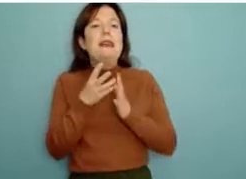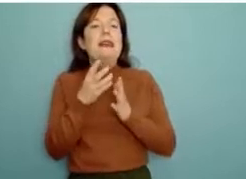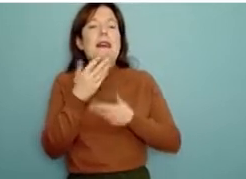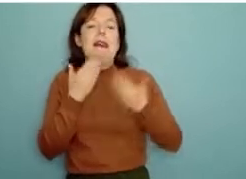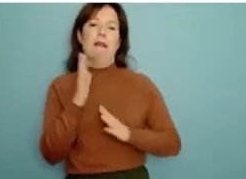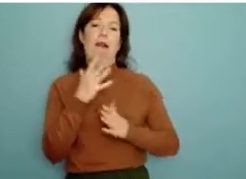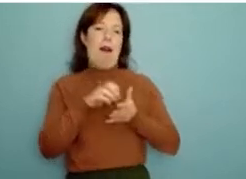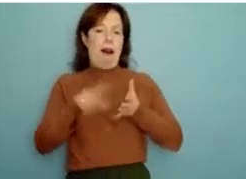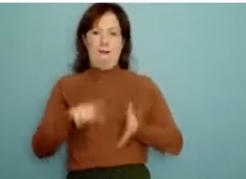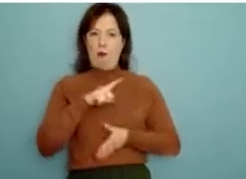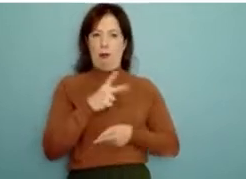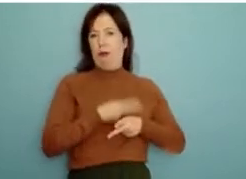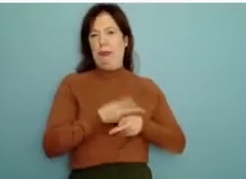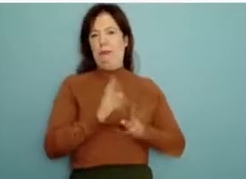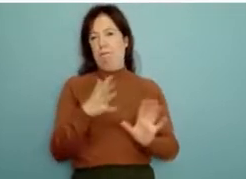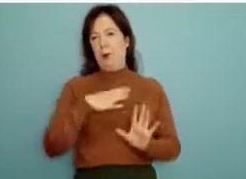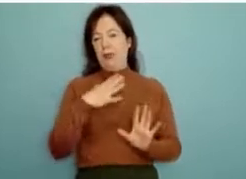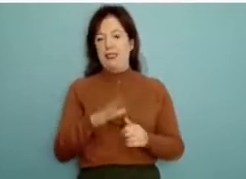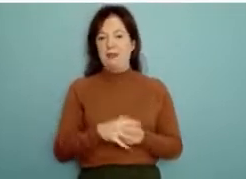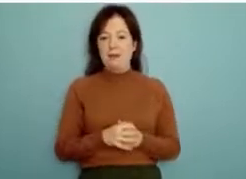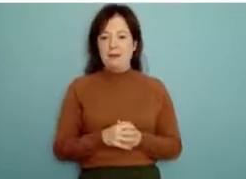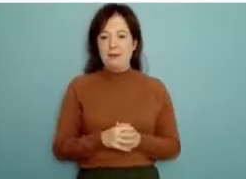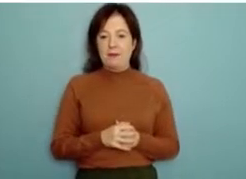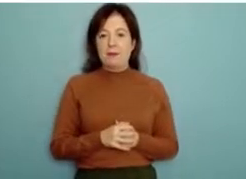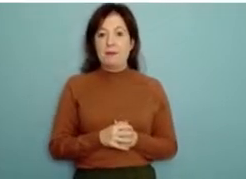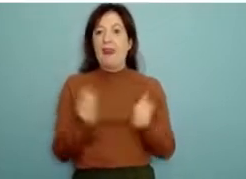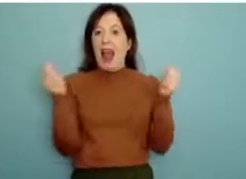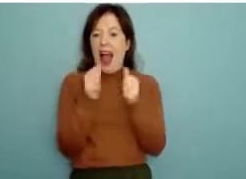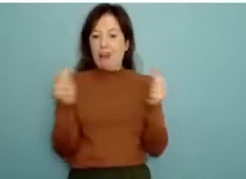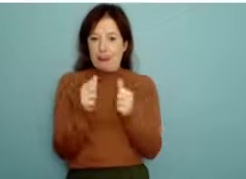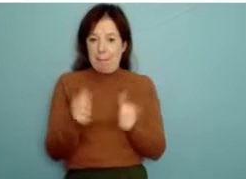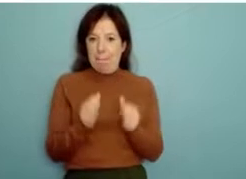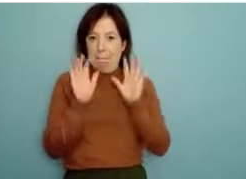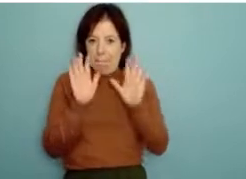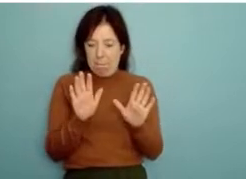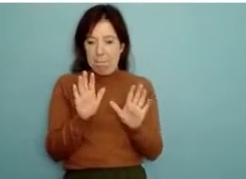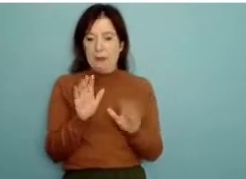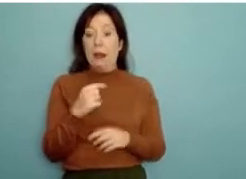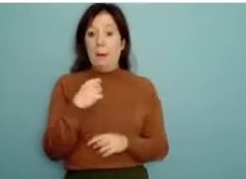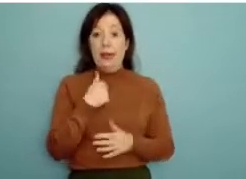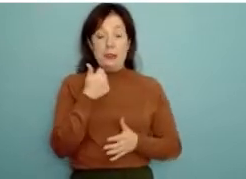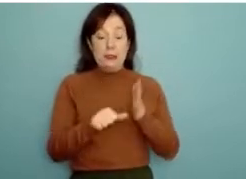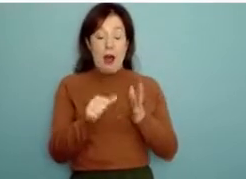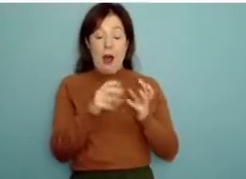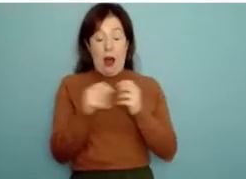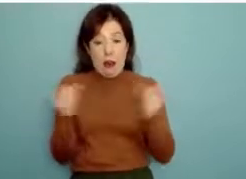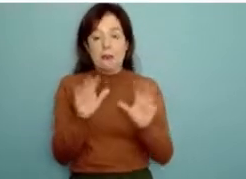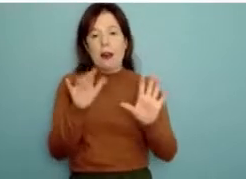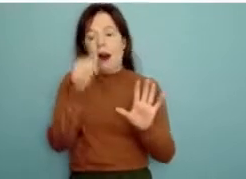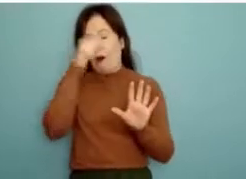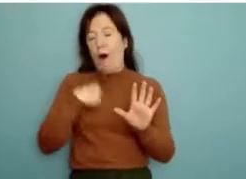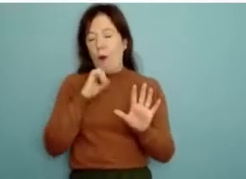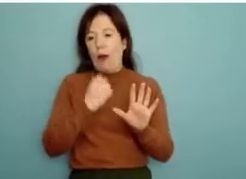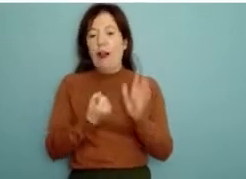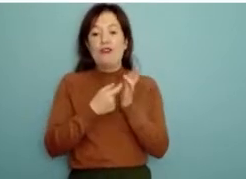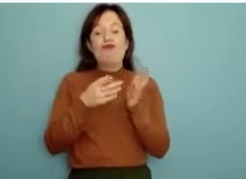all, just a bit of an acronym buster. So when I slip into acronyms, which I probably will, ROMS refers